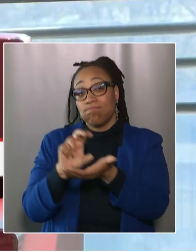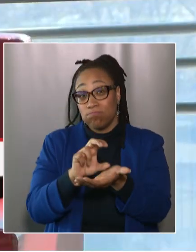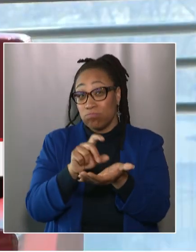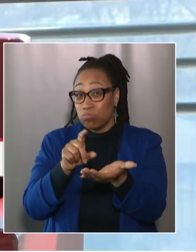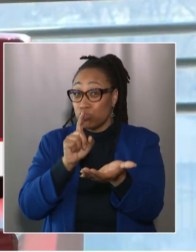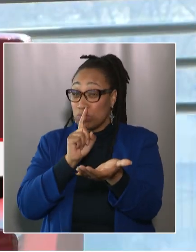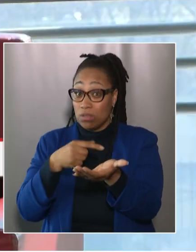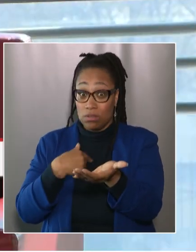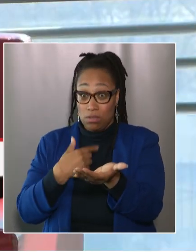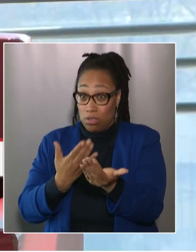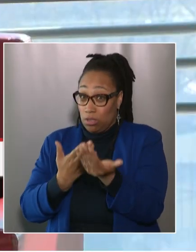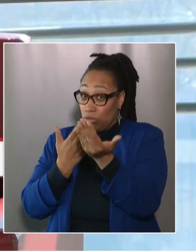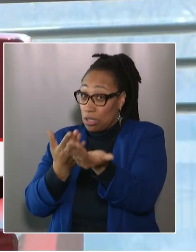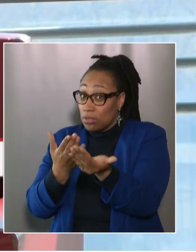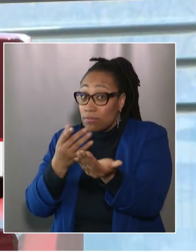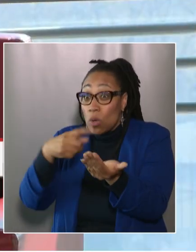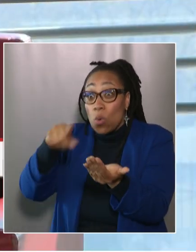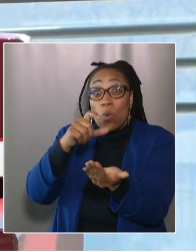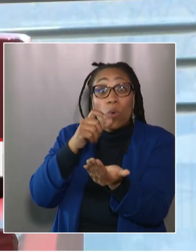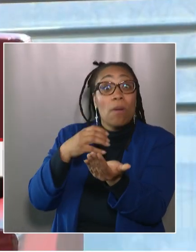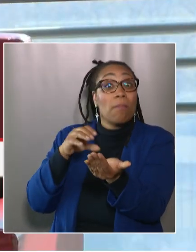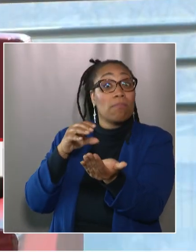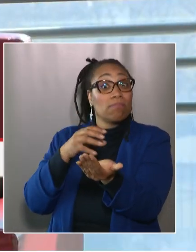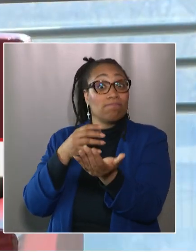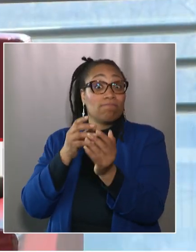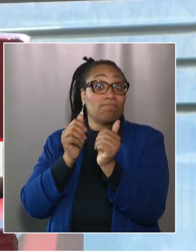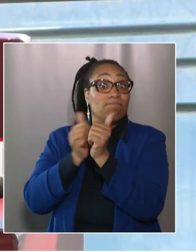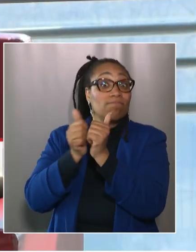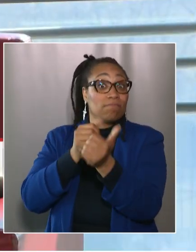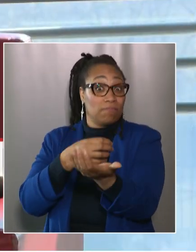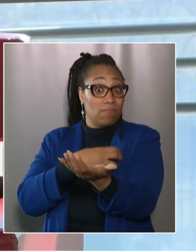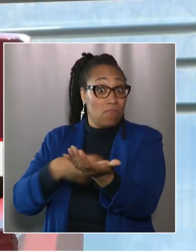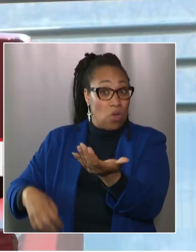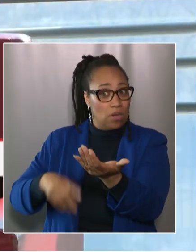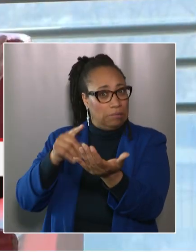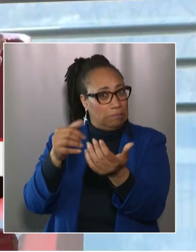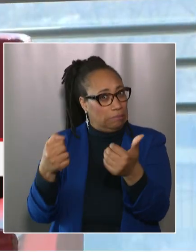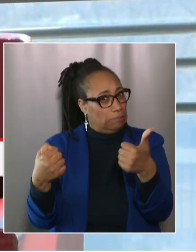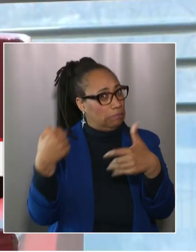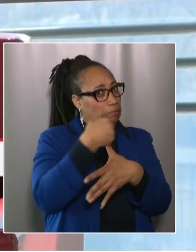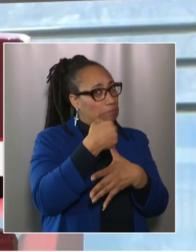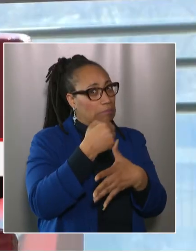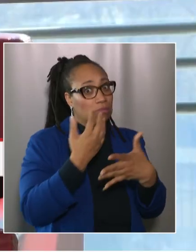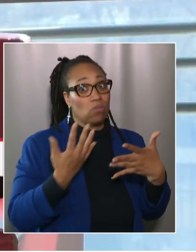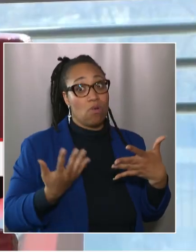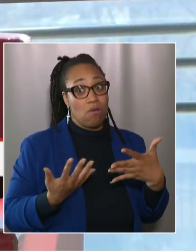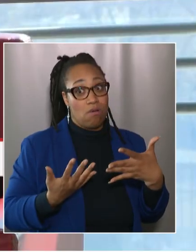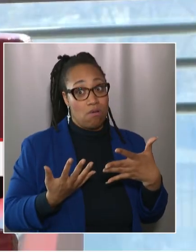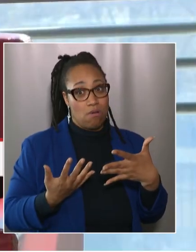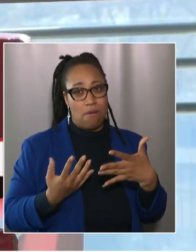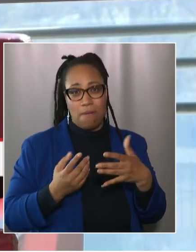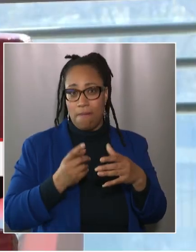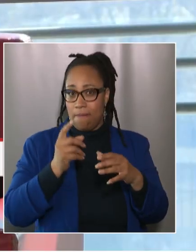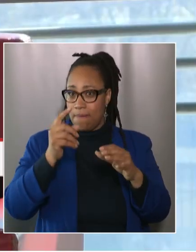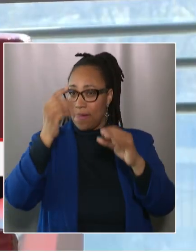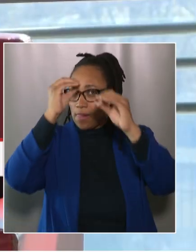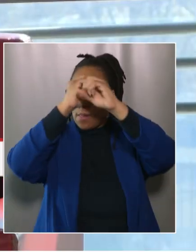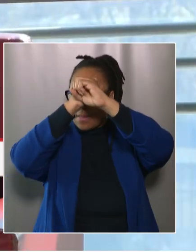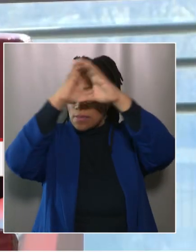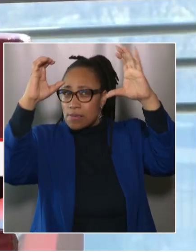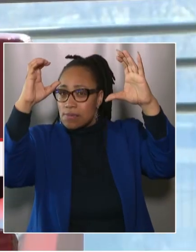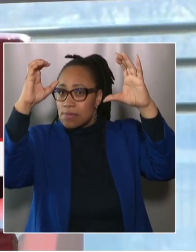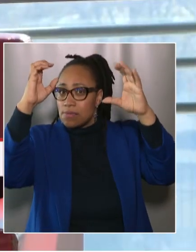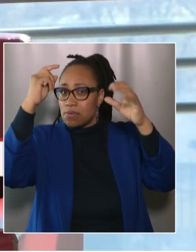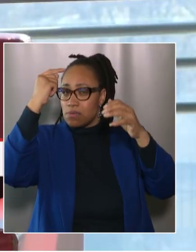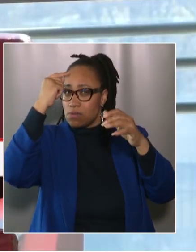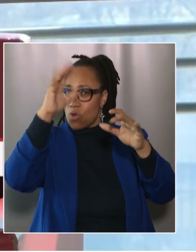make it a priority, set a goal. And we set a goal, and we set the goal not just for one part of the city, but